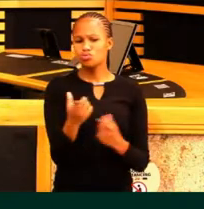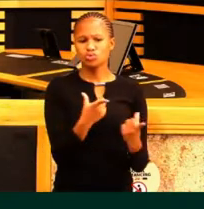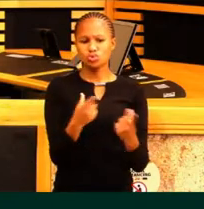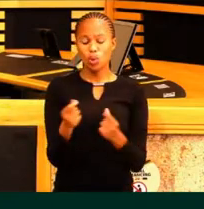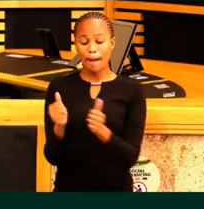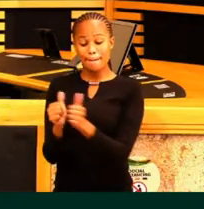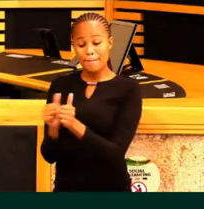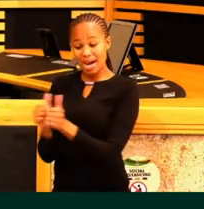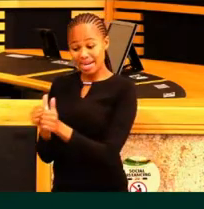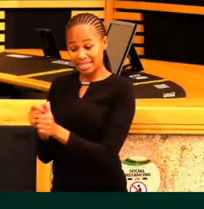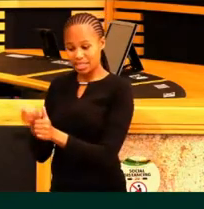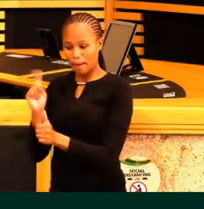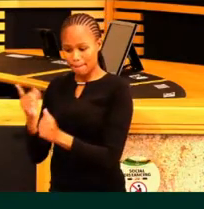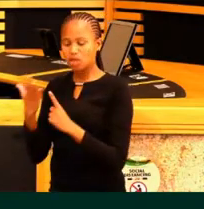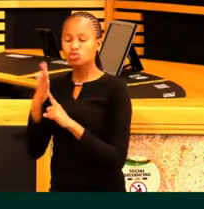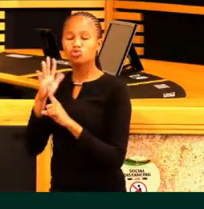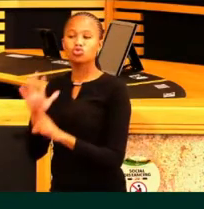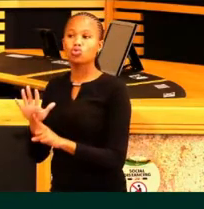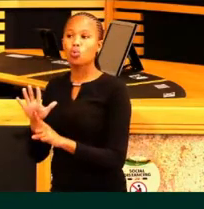partnership